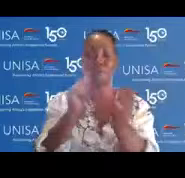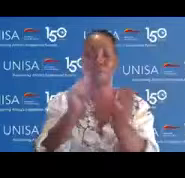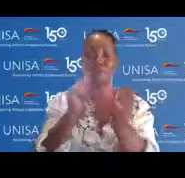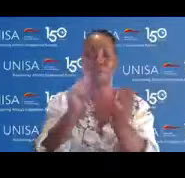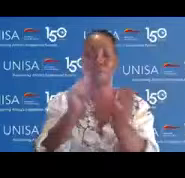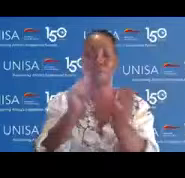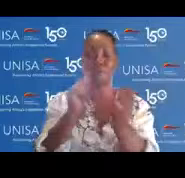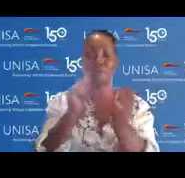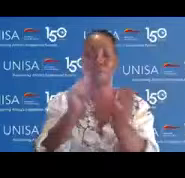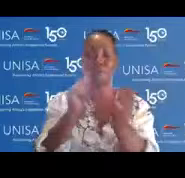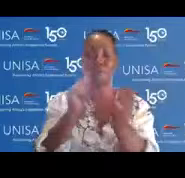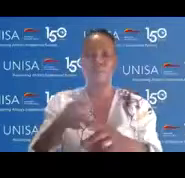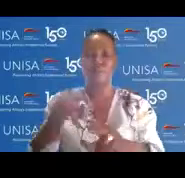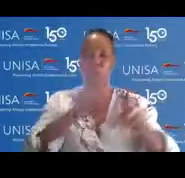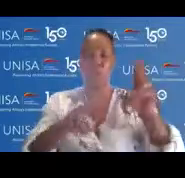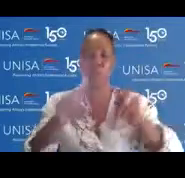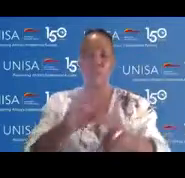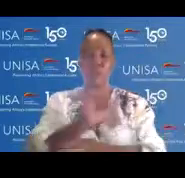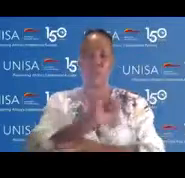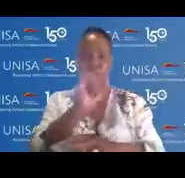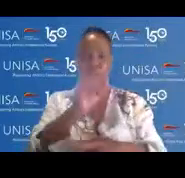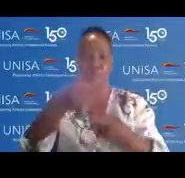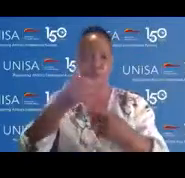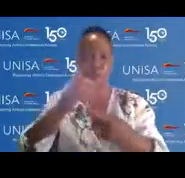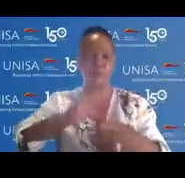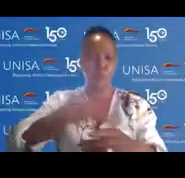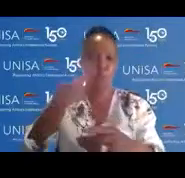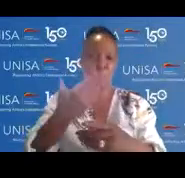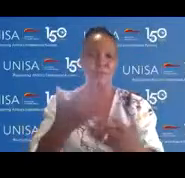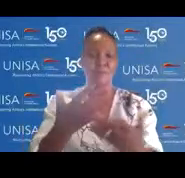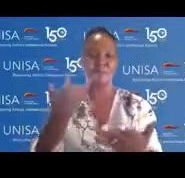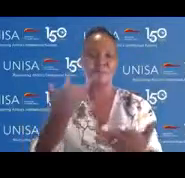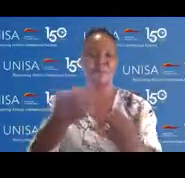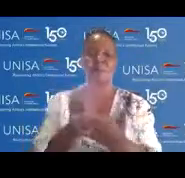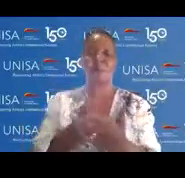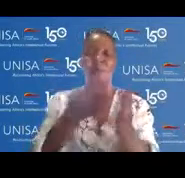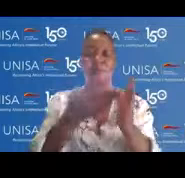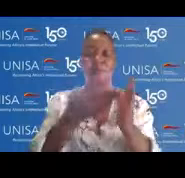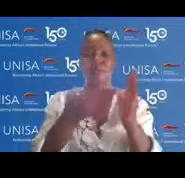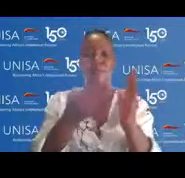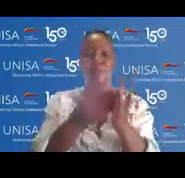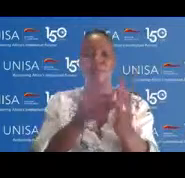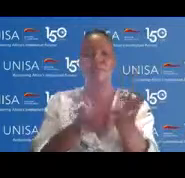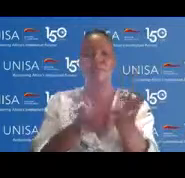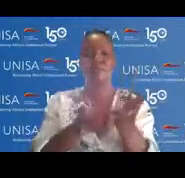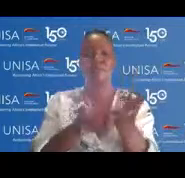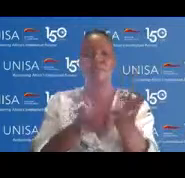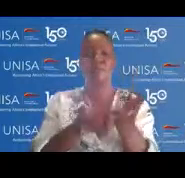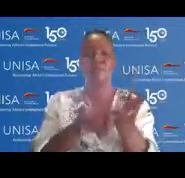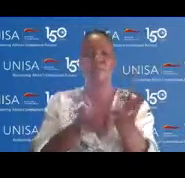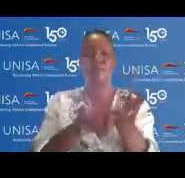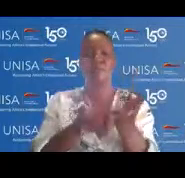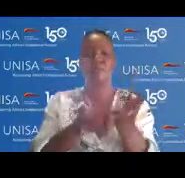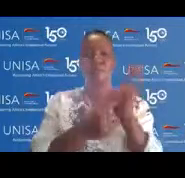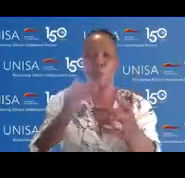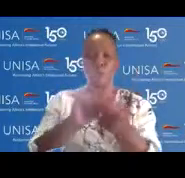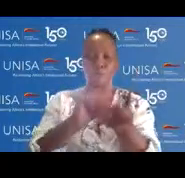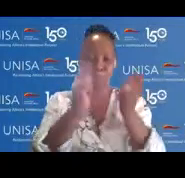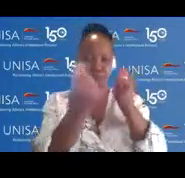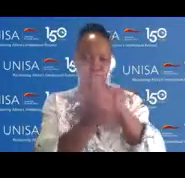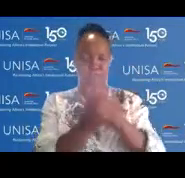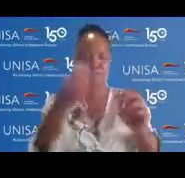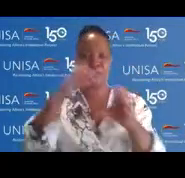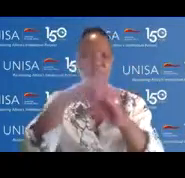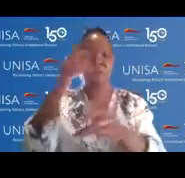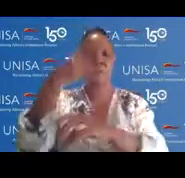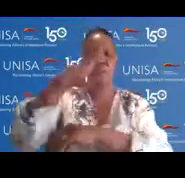whatever document that you want. And let's say I take this one here, for example, and we'll go ahead and convert it to a